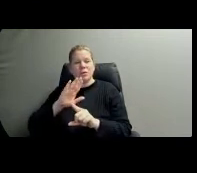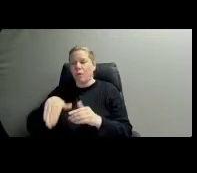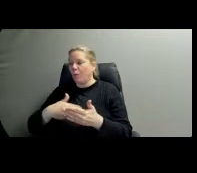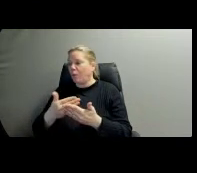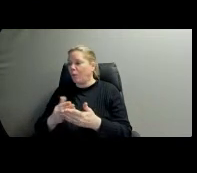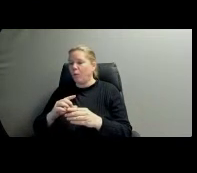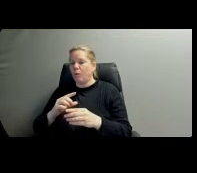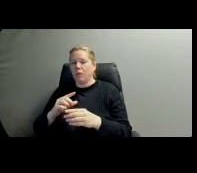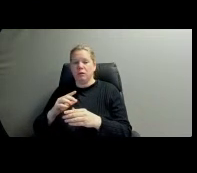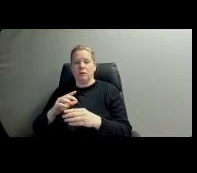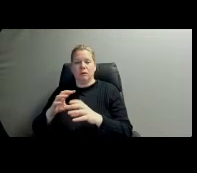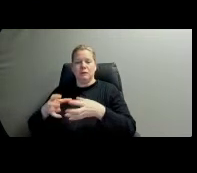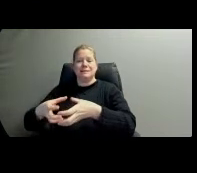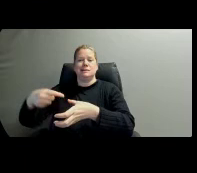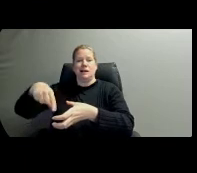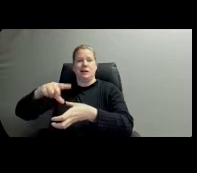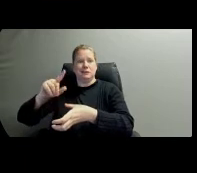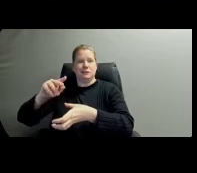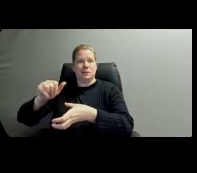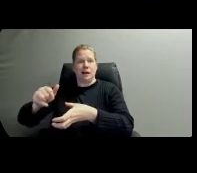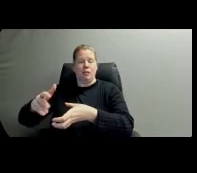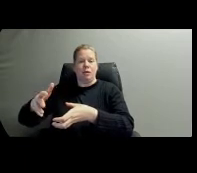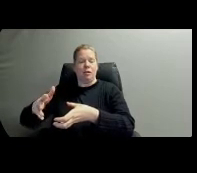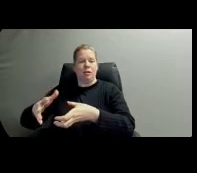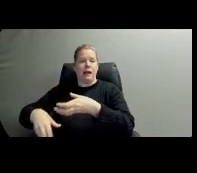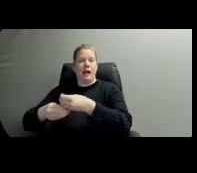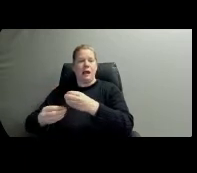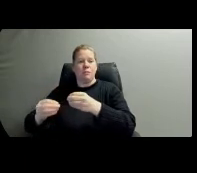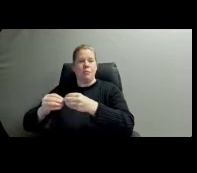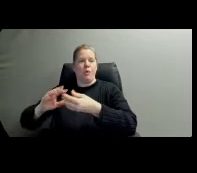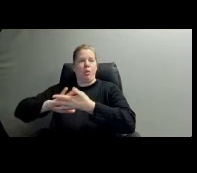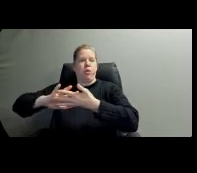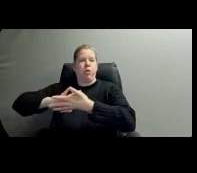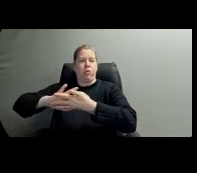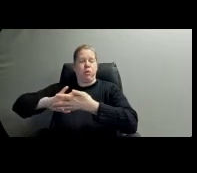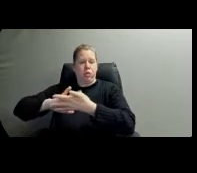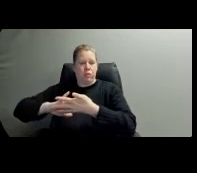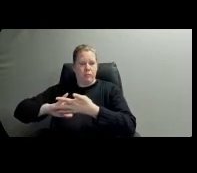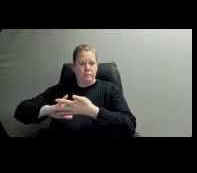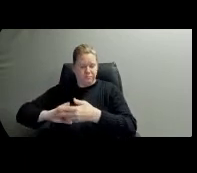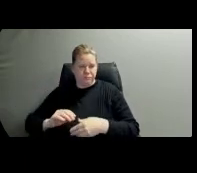the global manner, and not in each and every independent data point.